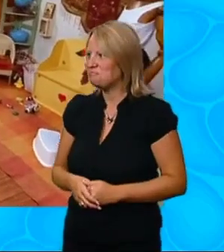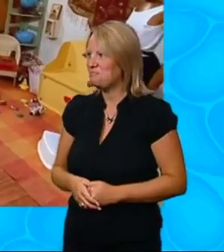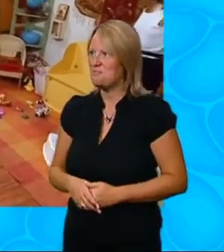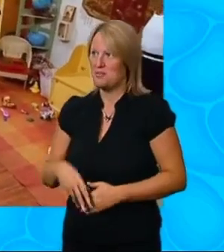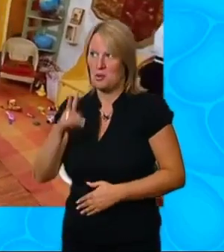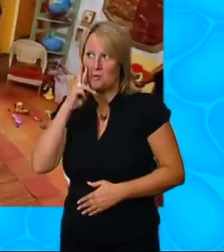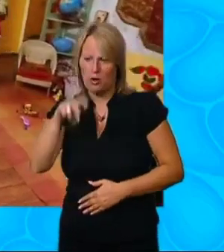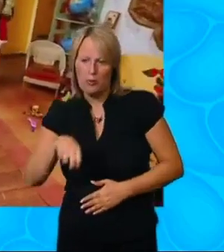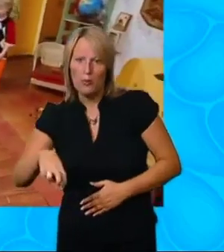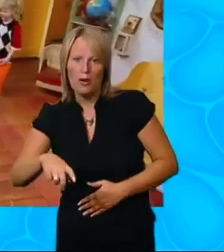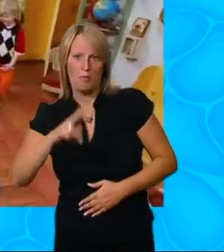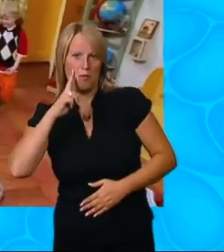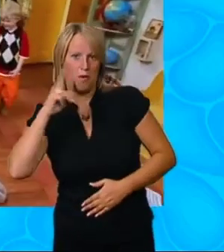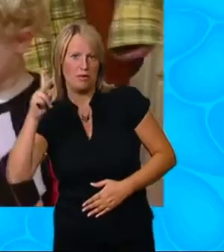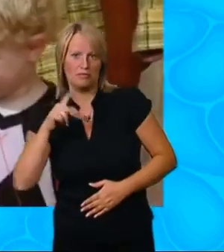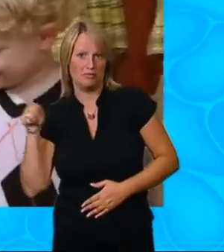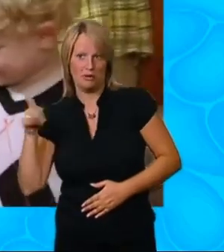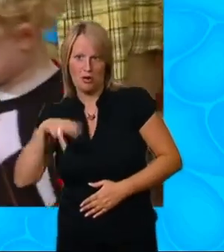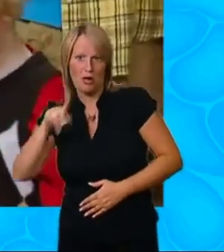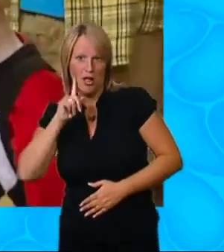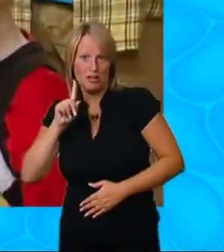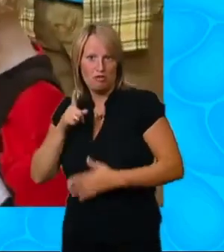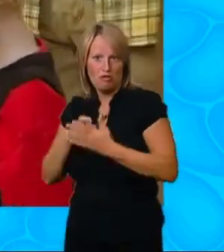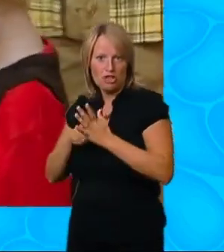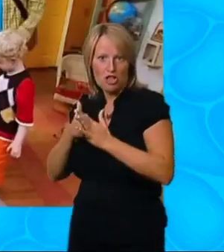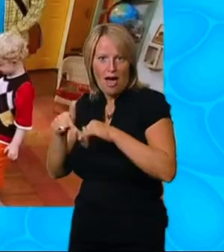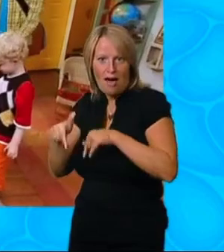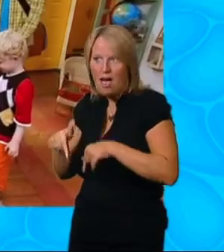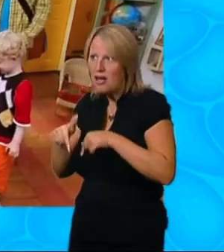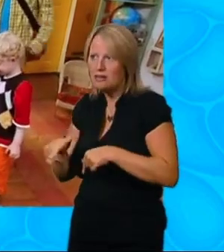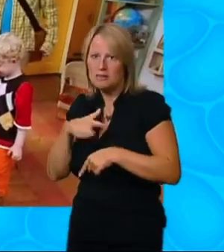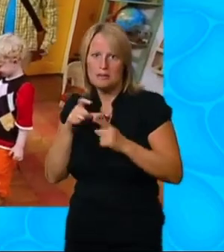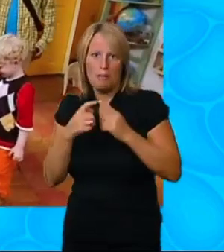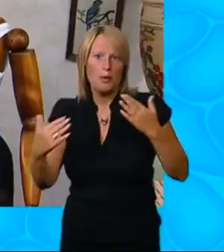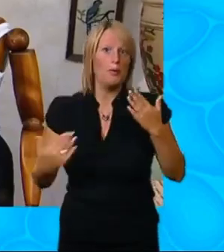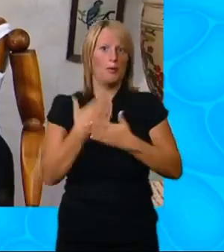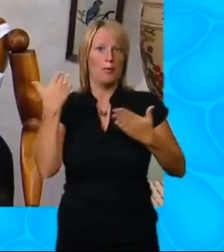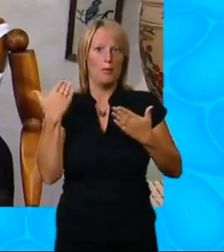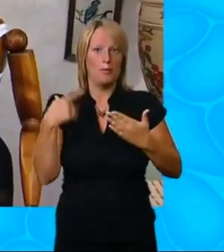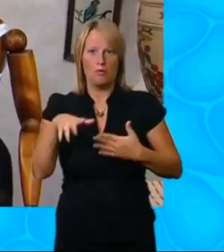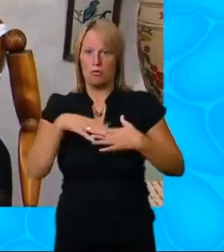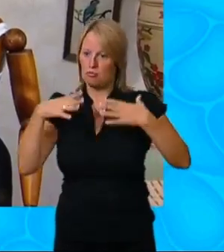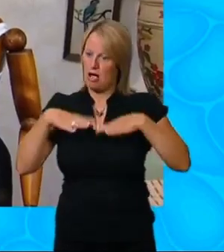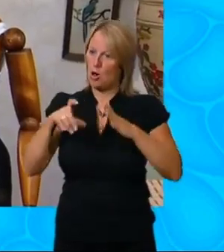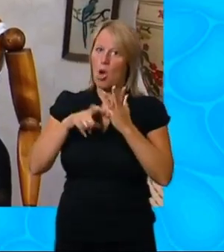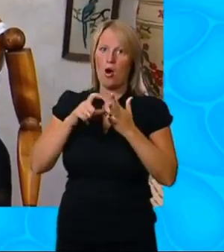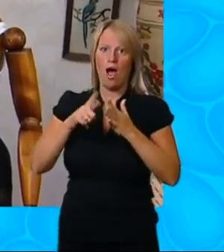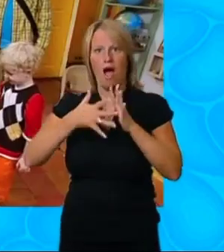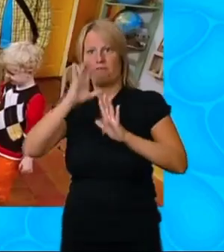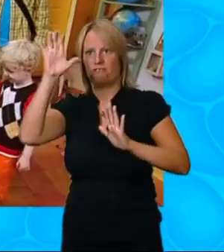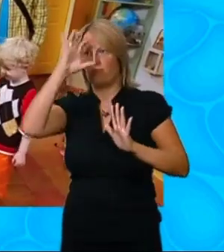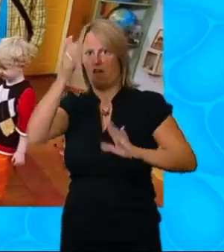Watch your step here, Rudy. Oh, girls, now Jack's here, we'll do something new. Why don't you all dress Claude up as